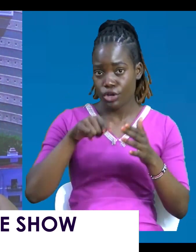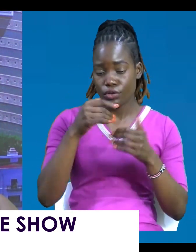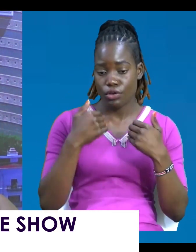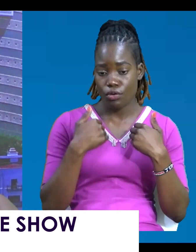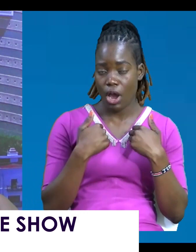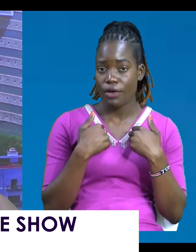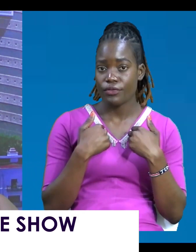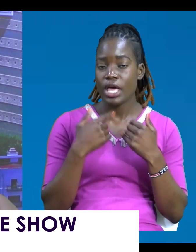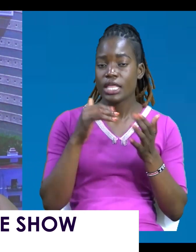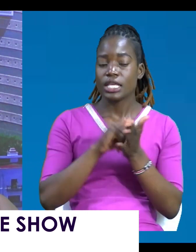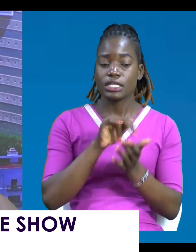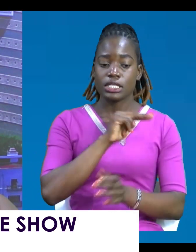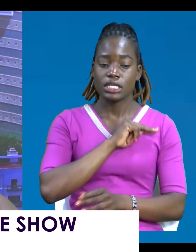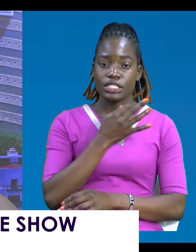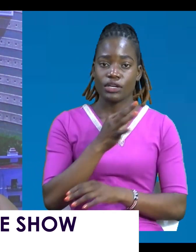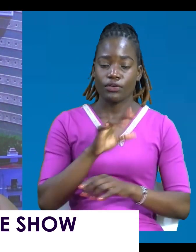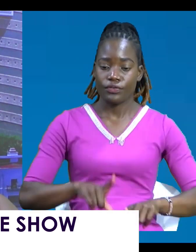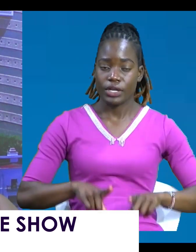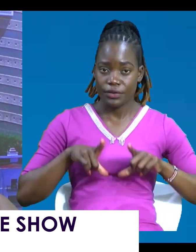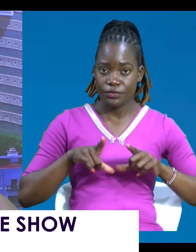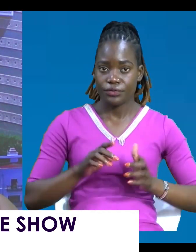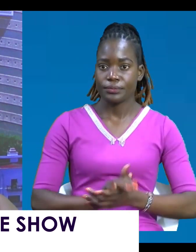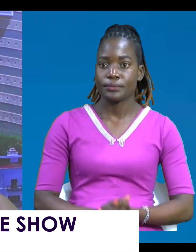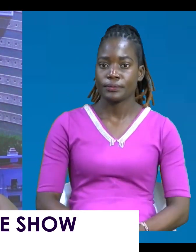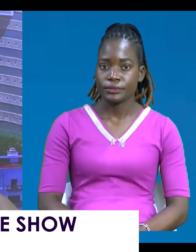is the nature of life.